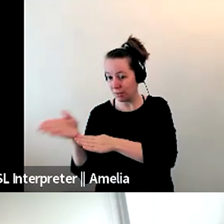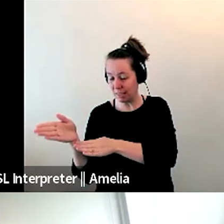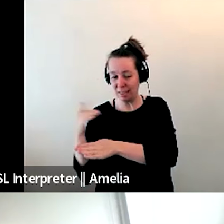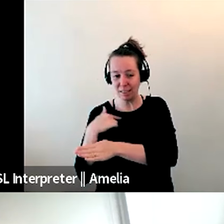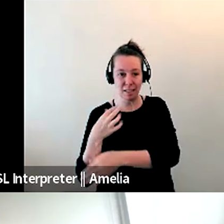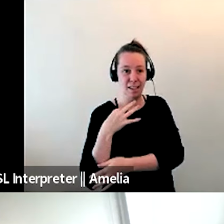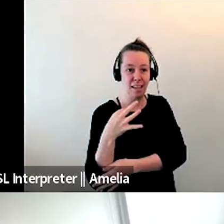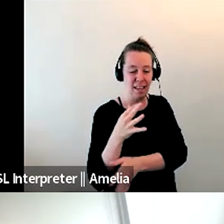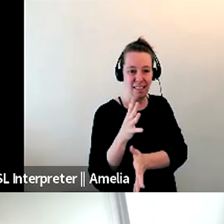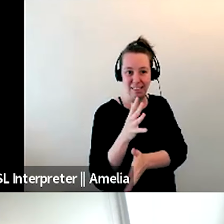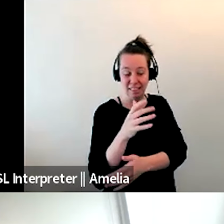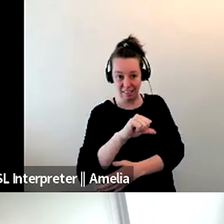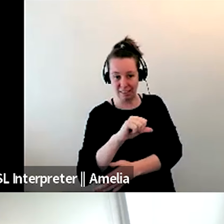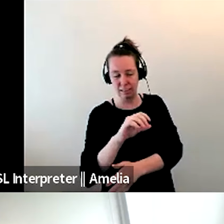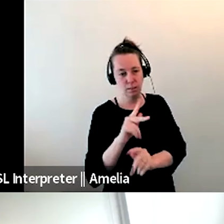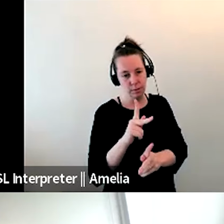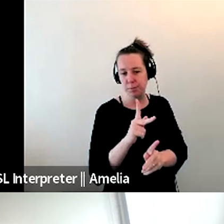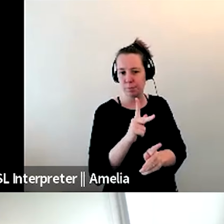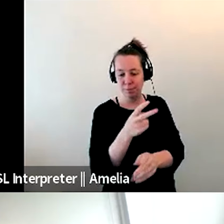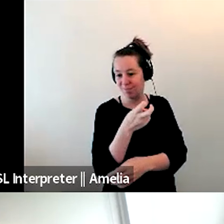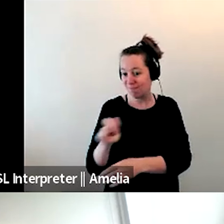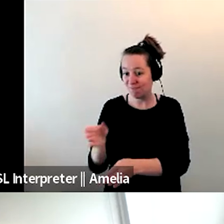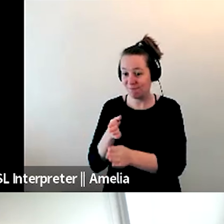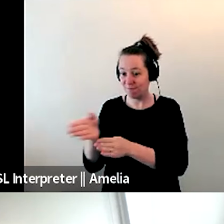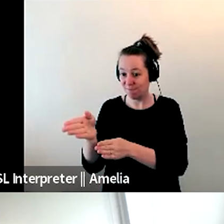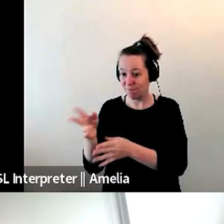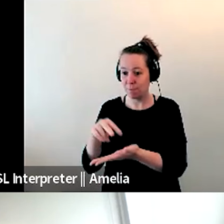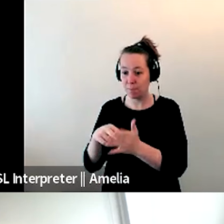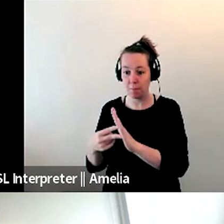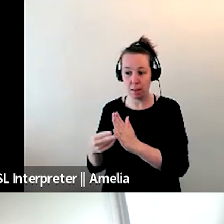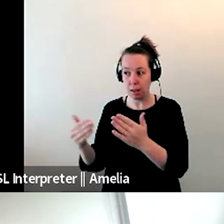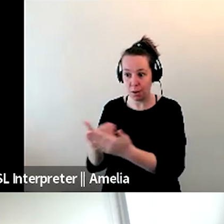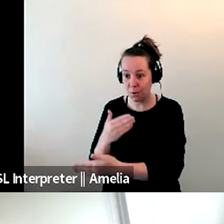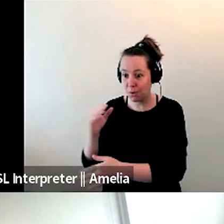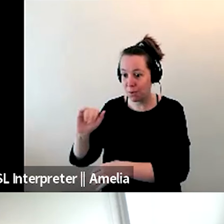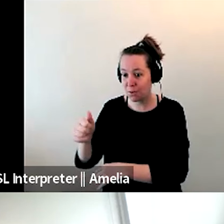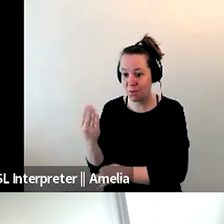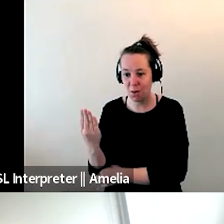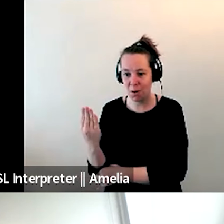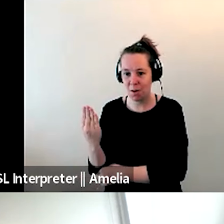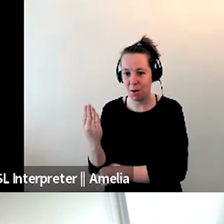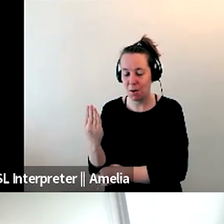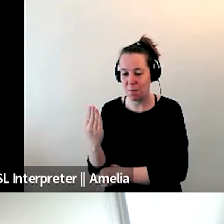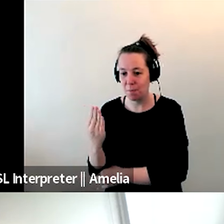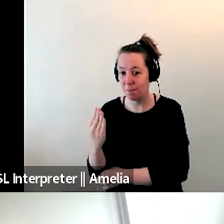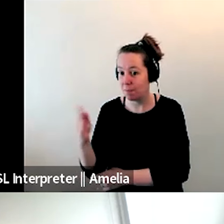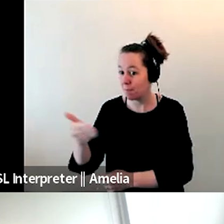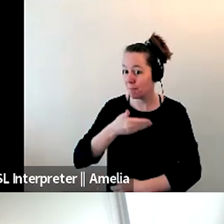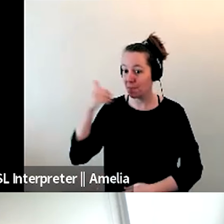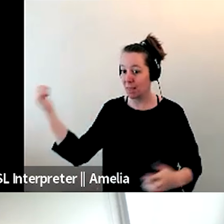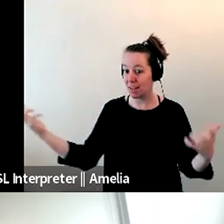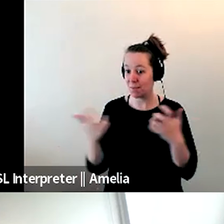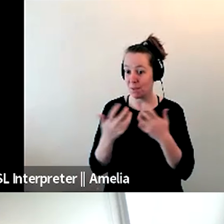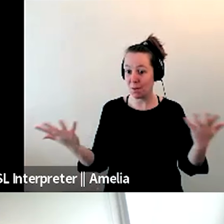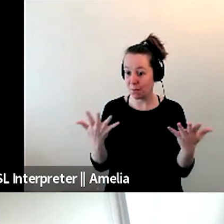wanted. And so ended up taking a career counselor, and then it said to me, oh, #1 career fit, career counselor. And it